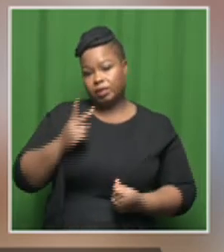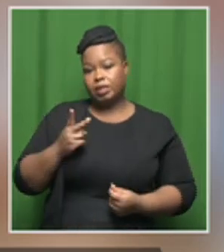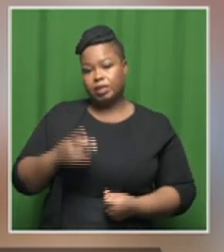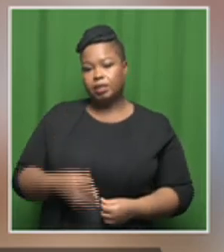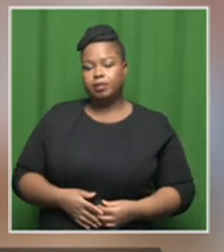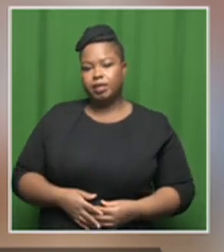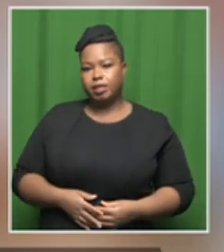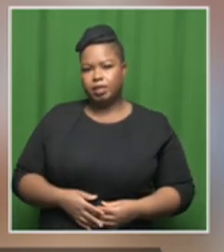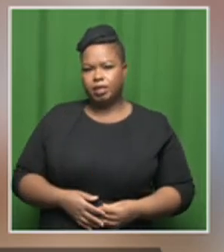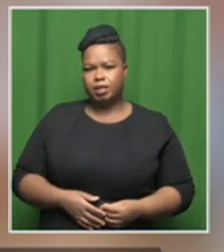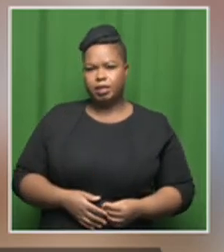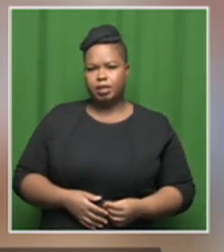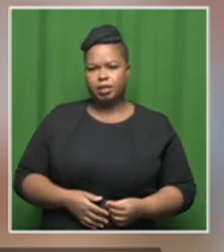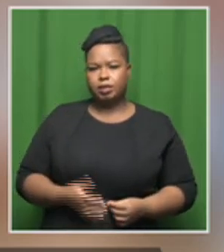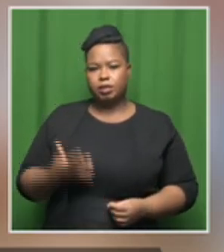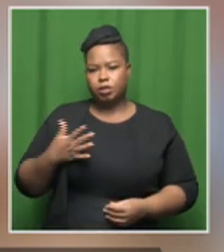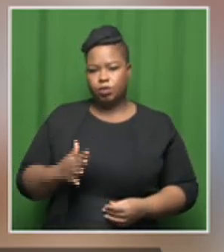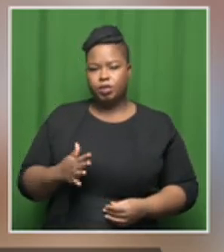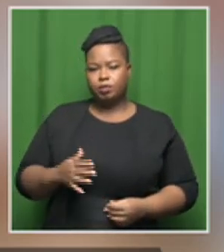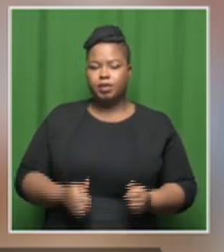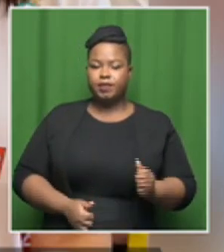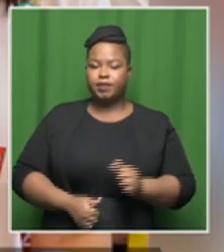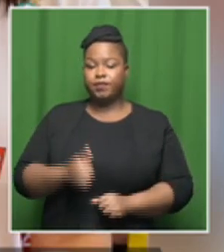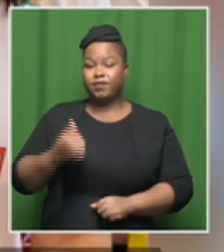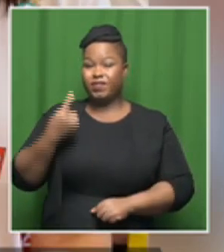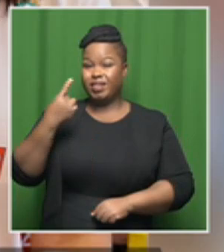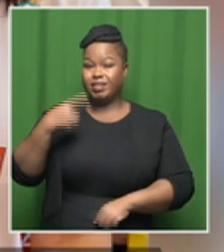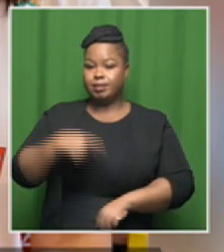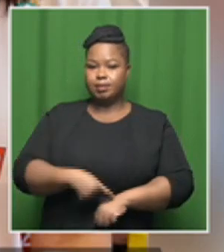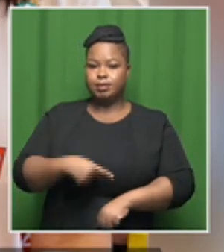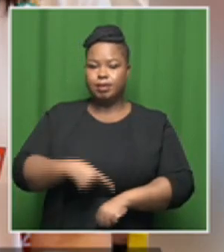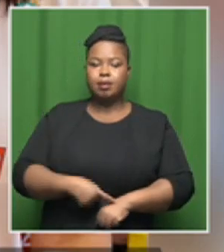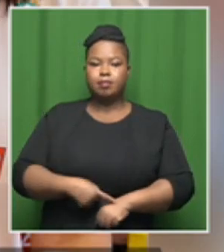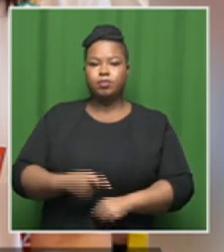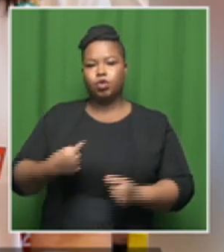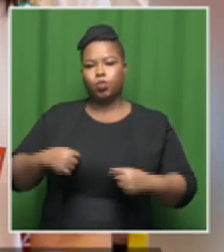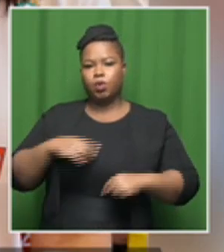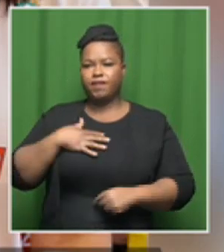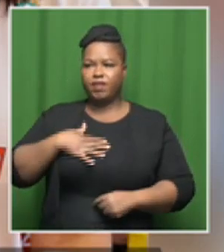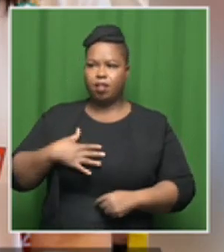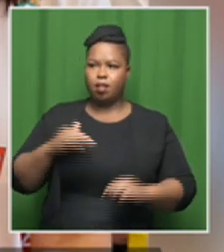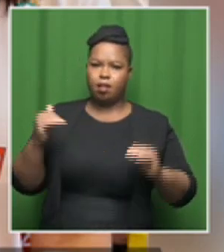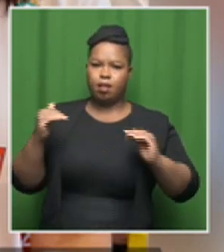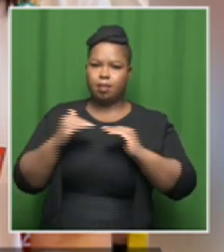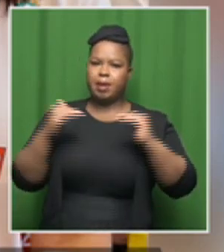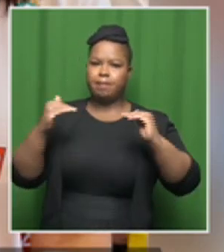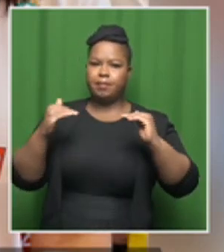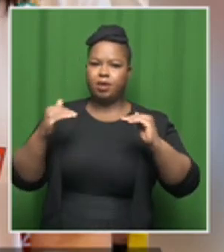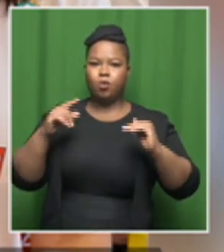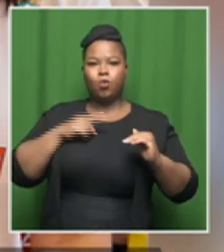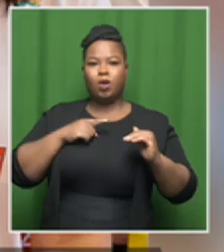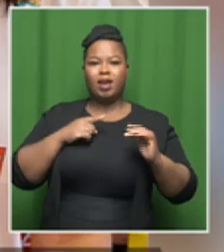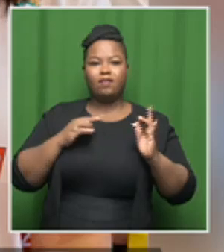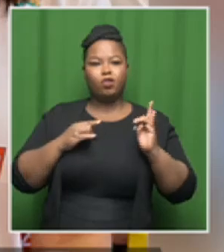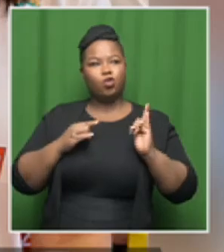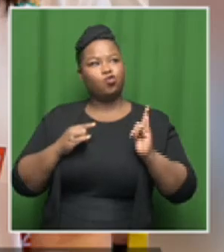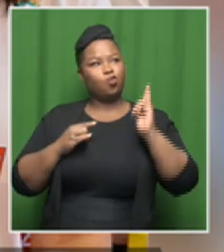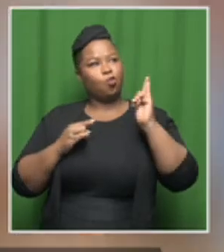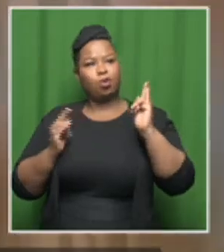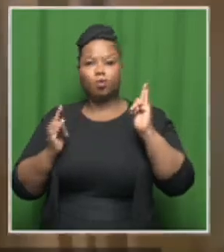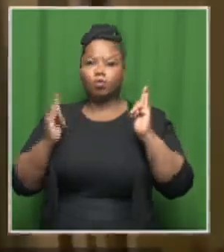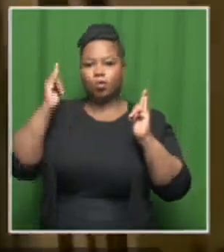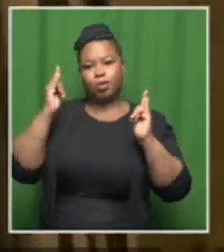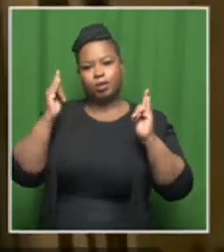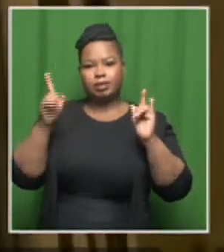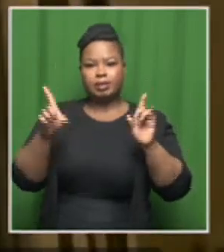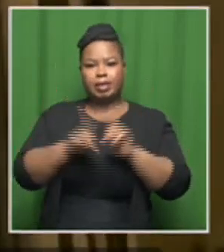circles, I just quickly want to say for the first time we match them when it comes to height. I mean, we even beat